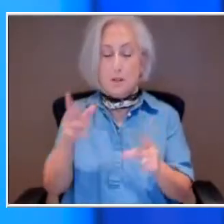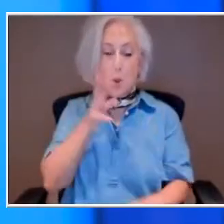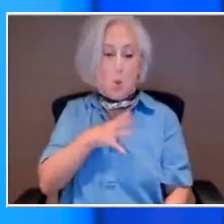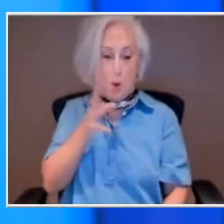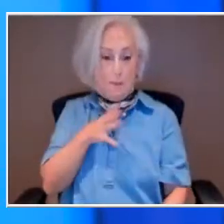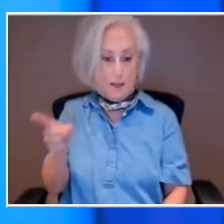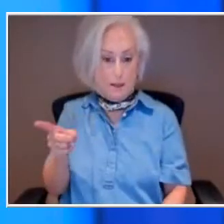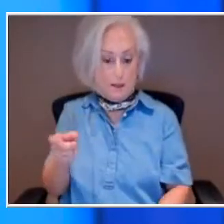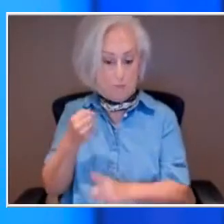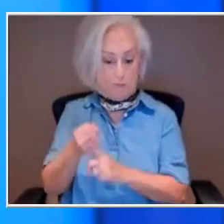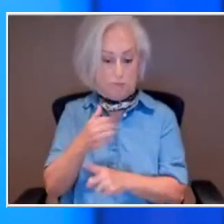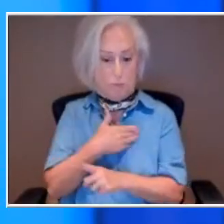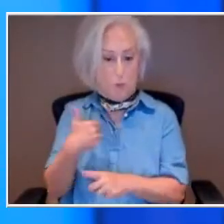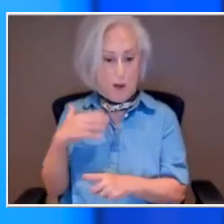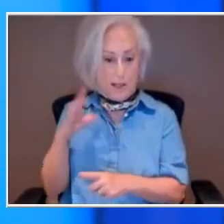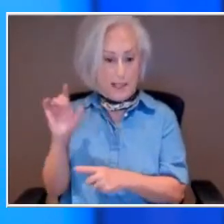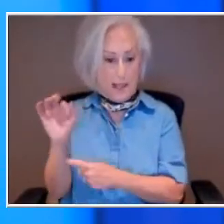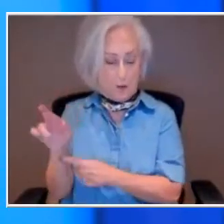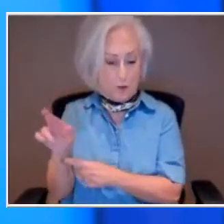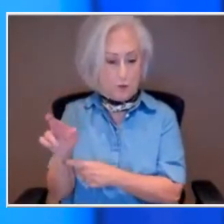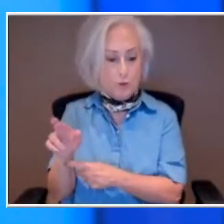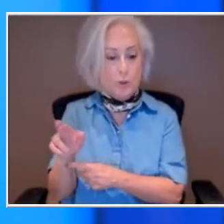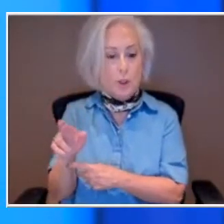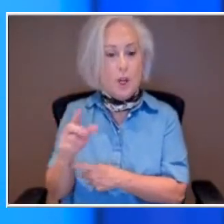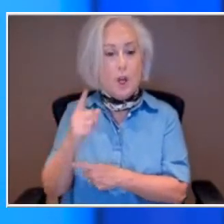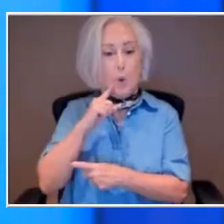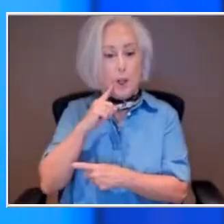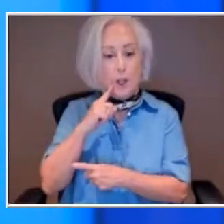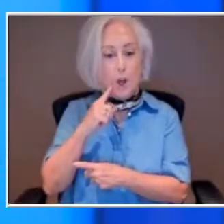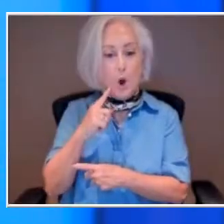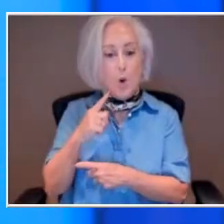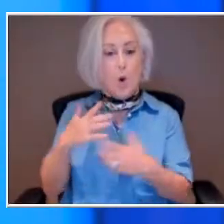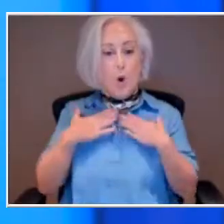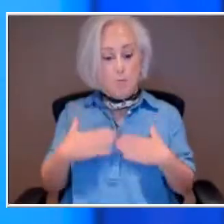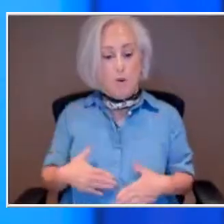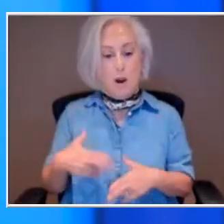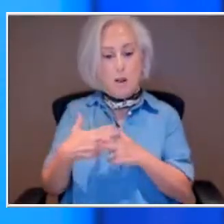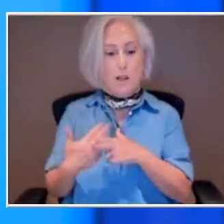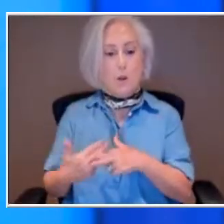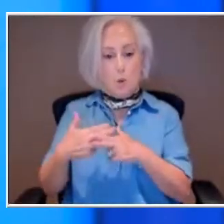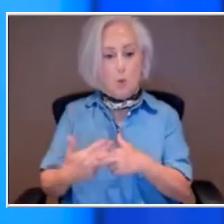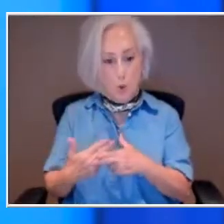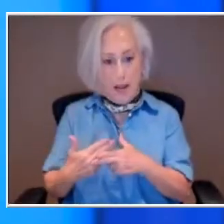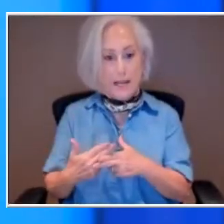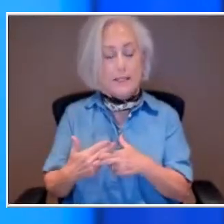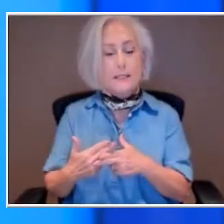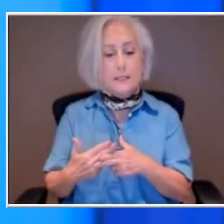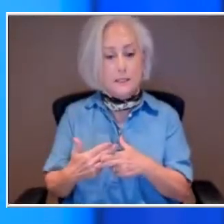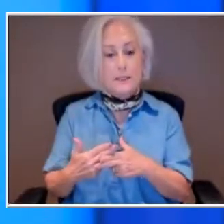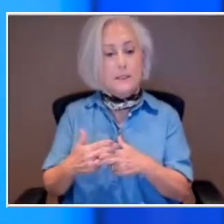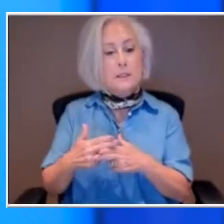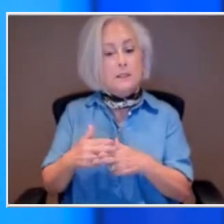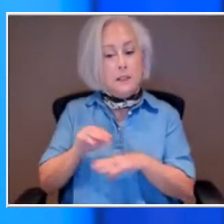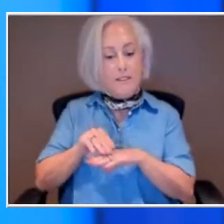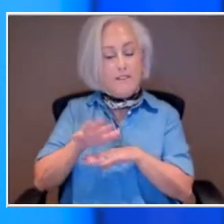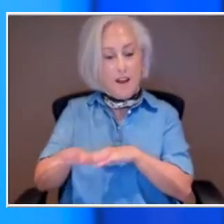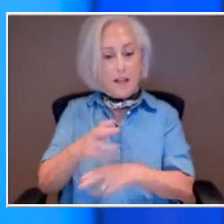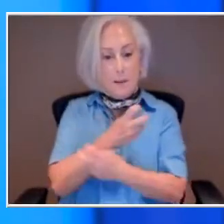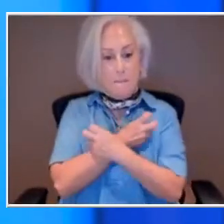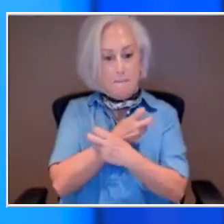And we know that weight-bearing exercises also help strengthen our bones, which can sometimes be impacted by the treatments that are